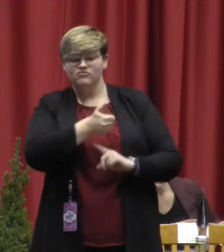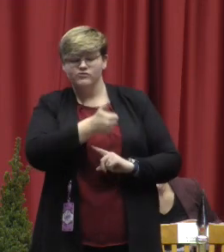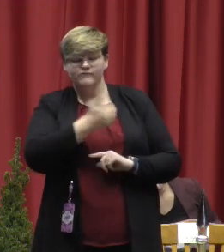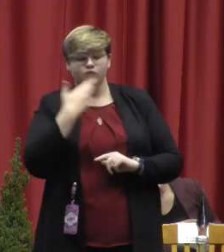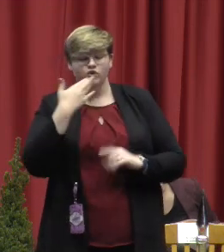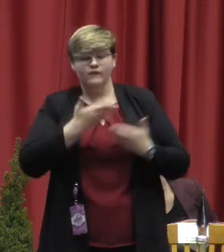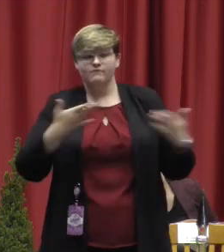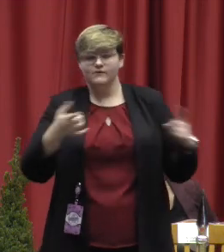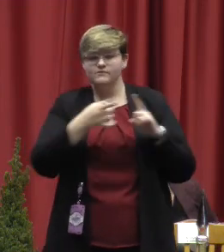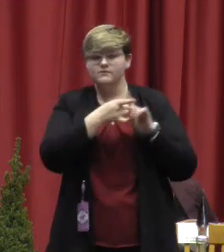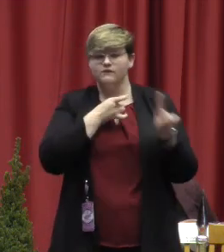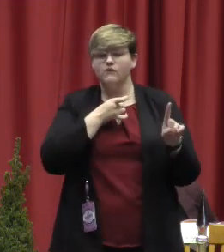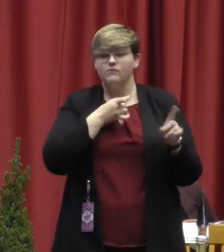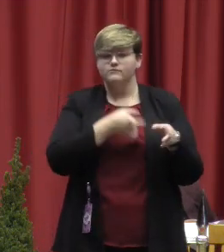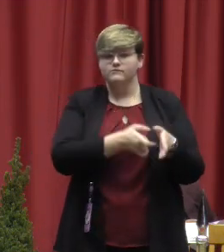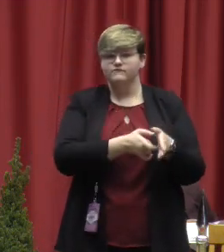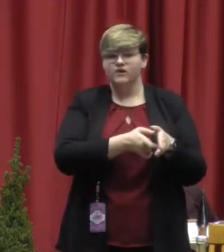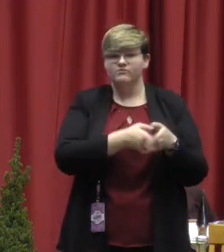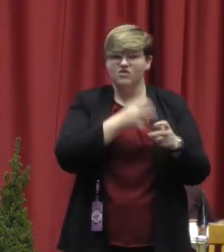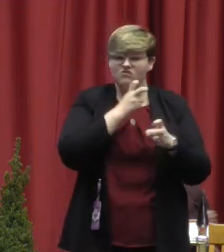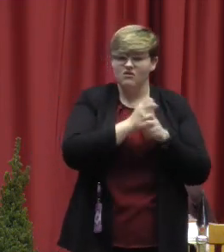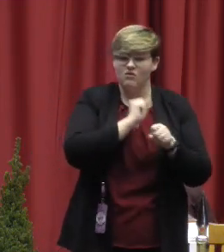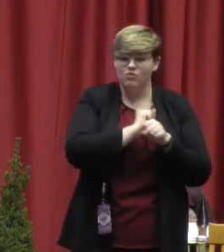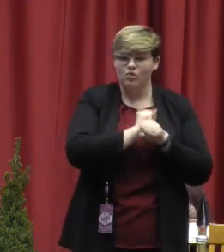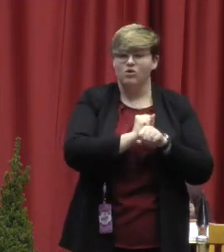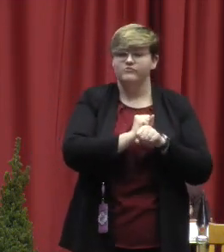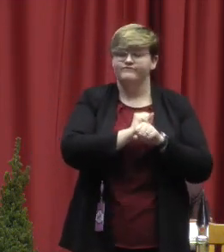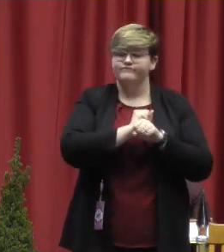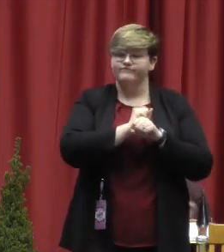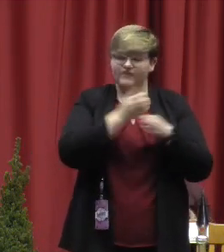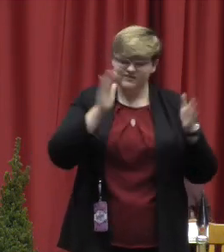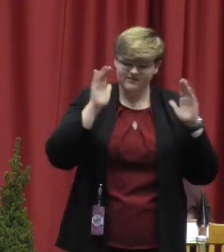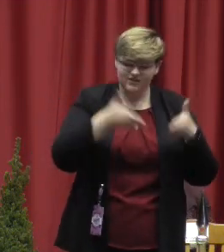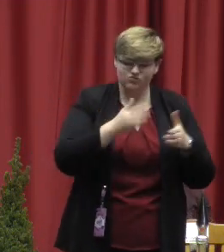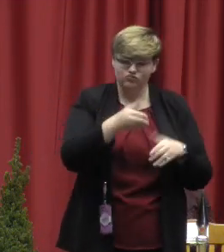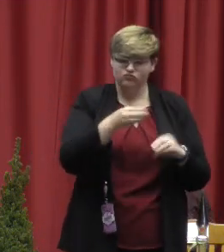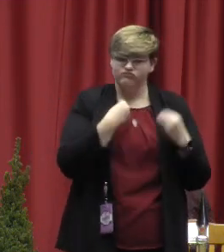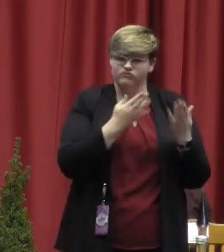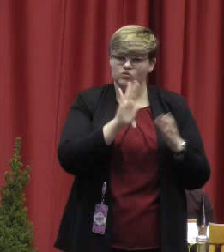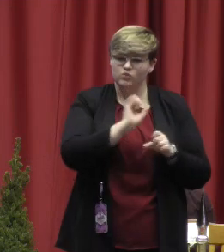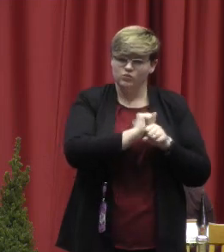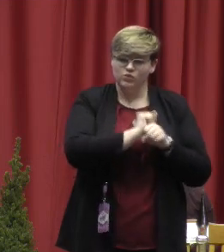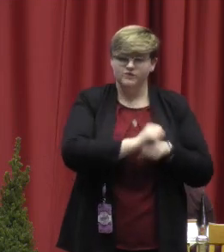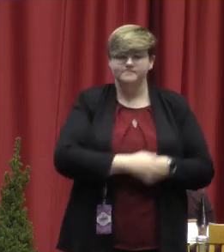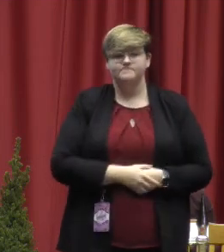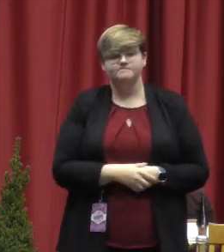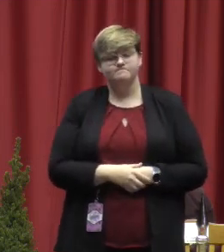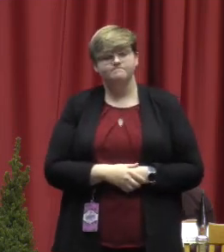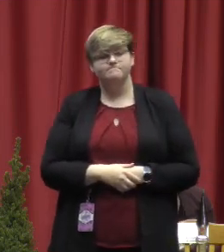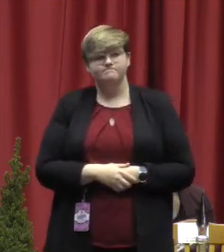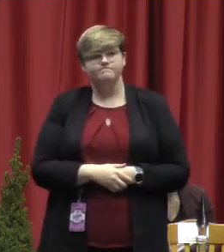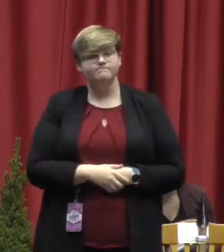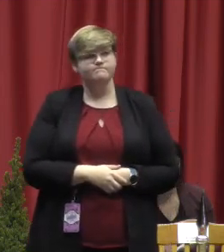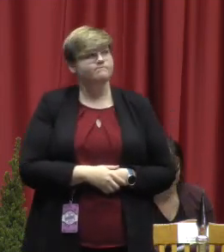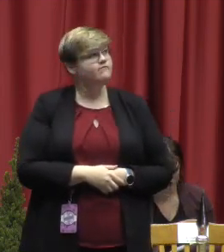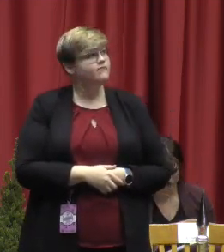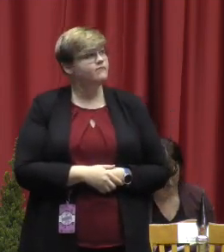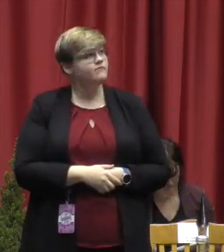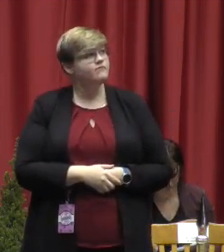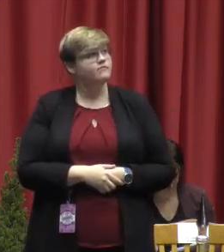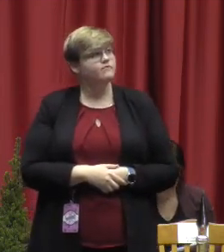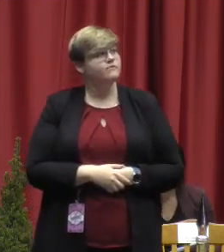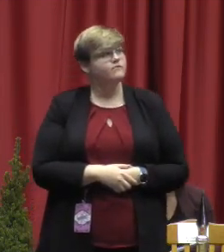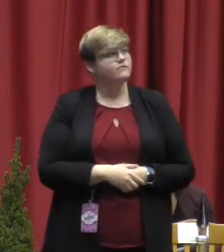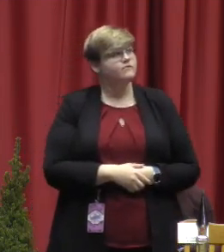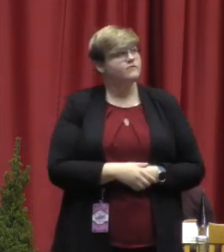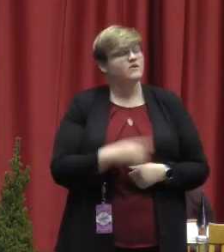come from the demanding work, dedication that we put in. It is in our toughest moments of triumph and obstacles that we